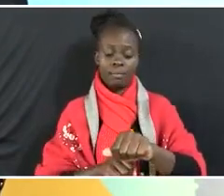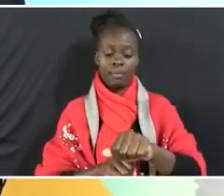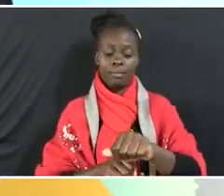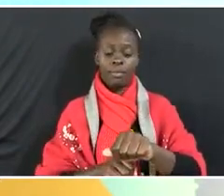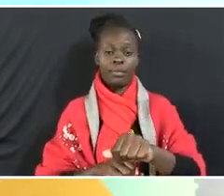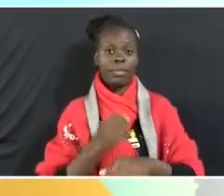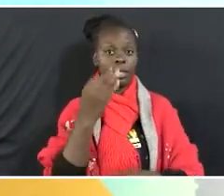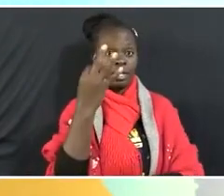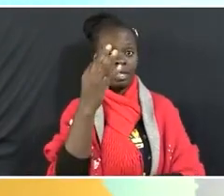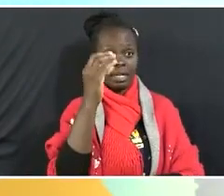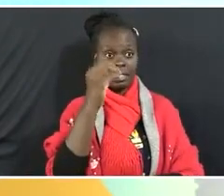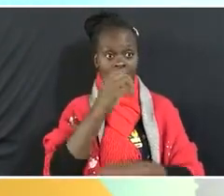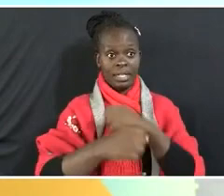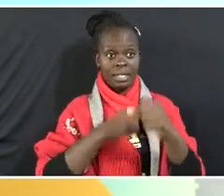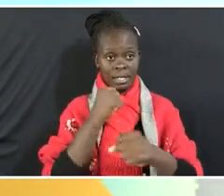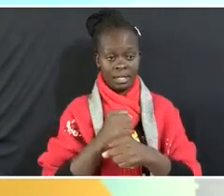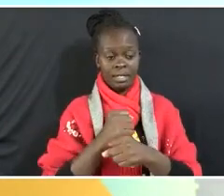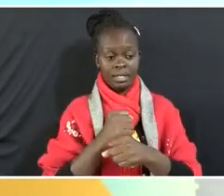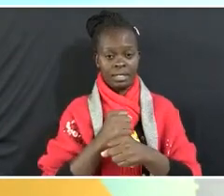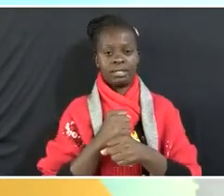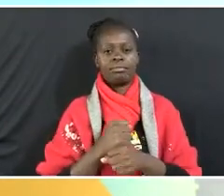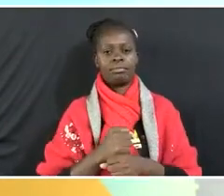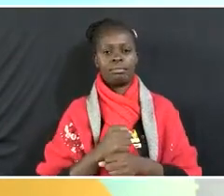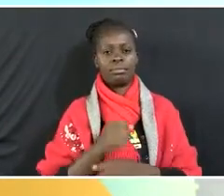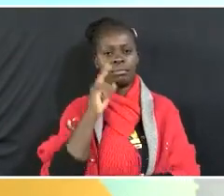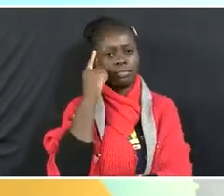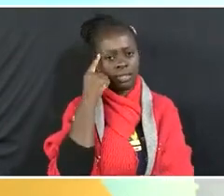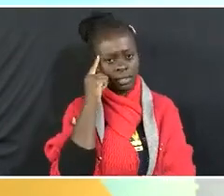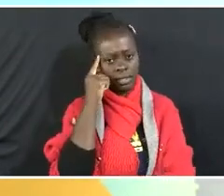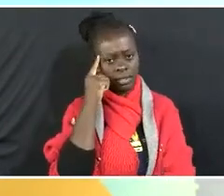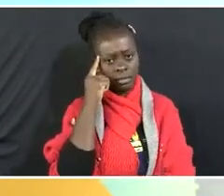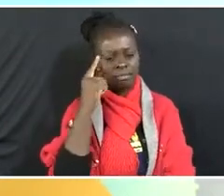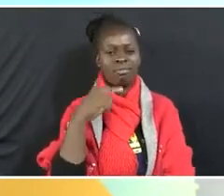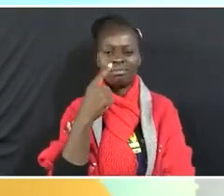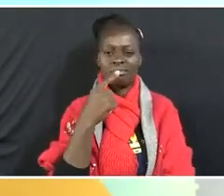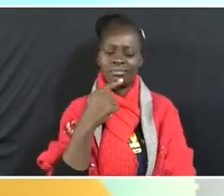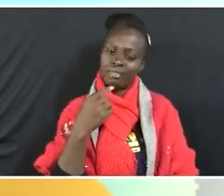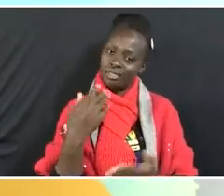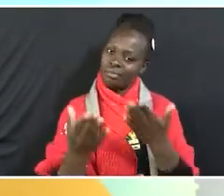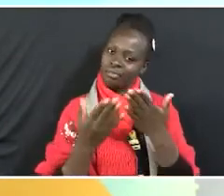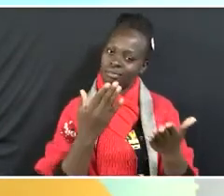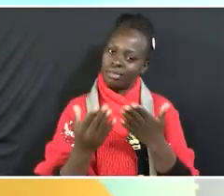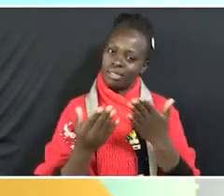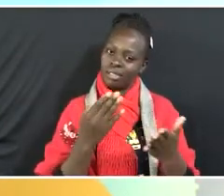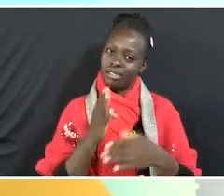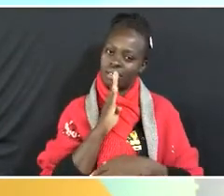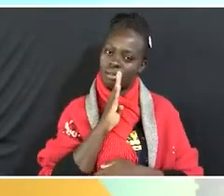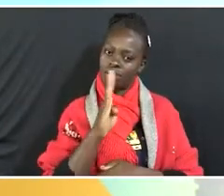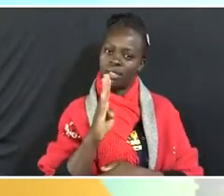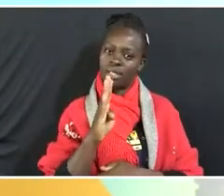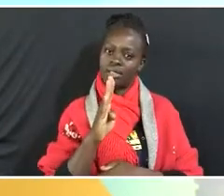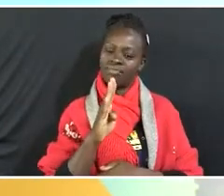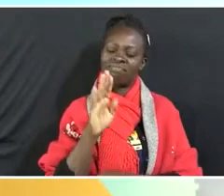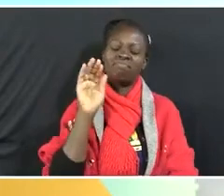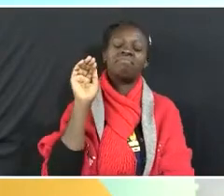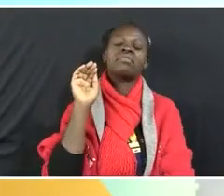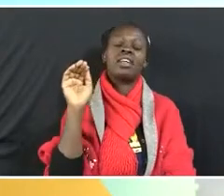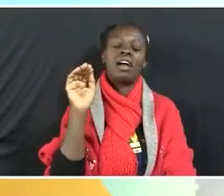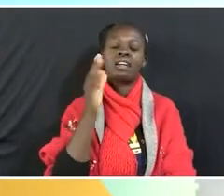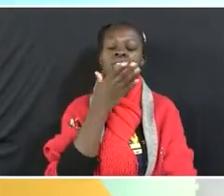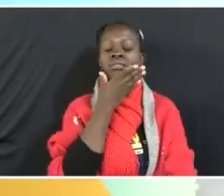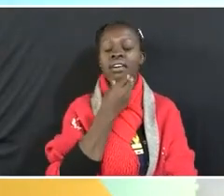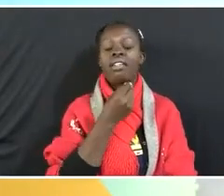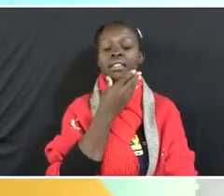When I turned 30 years old, I said, maybe we should ask Dad about